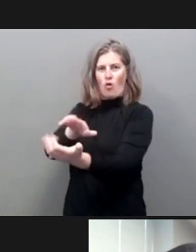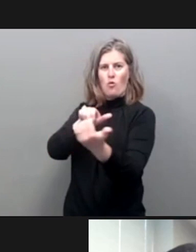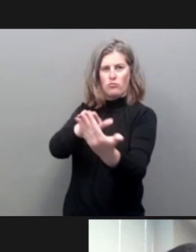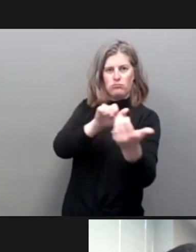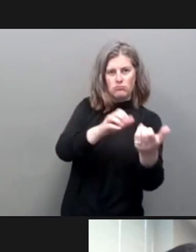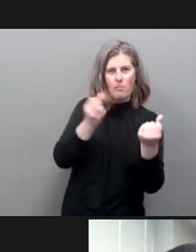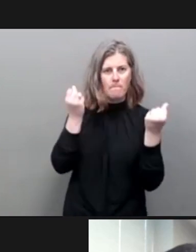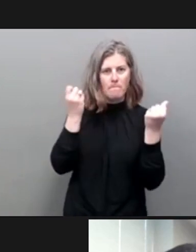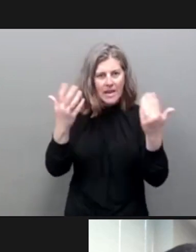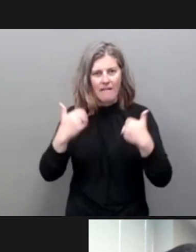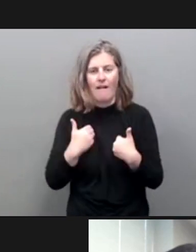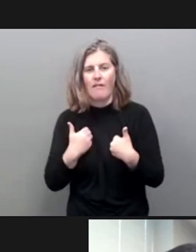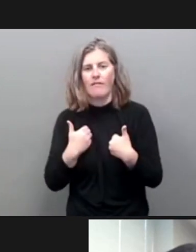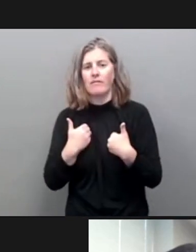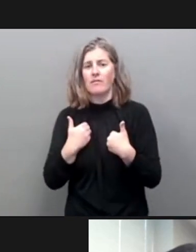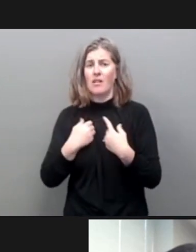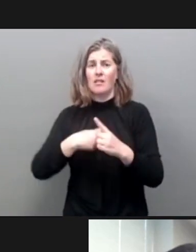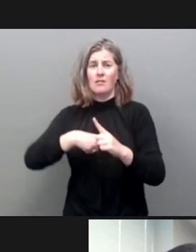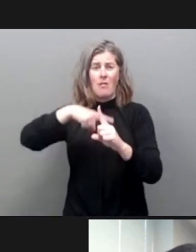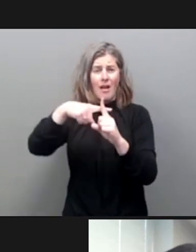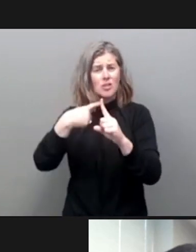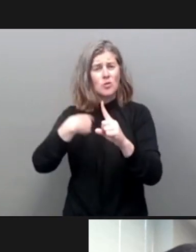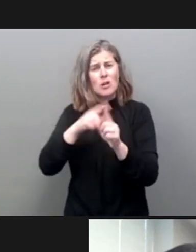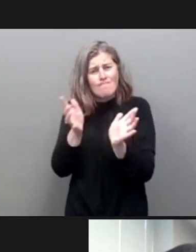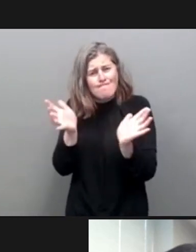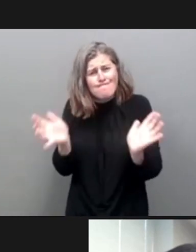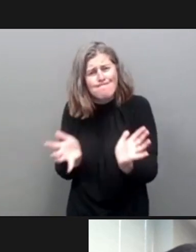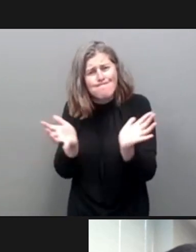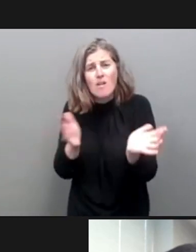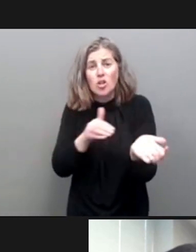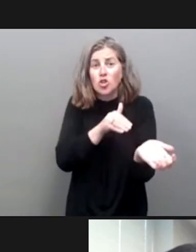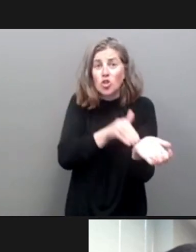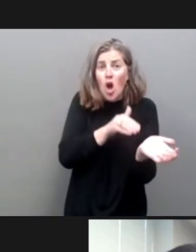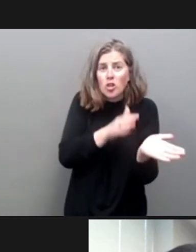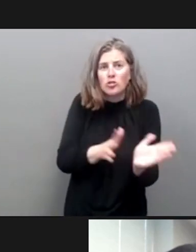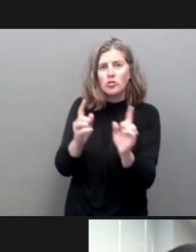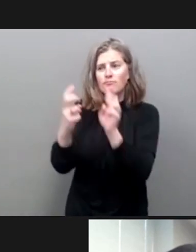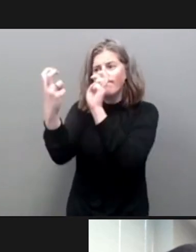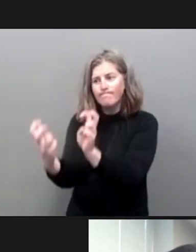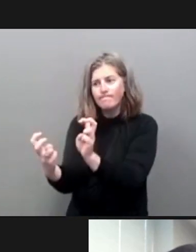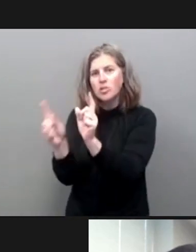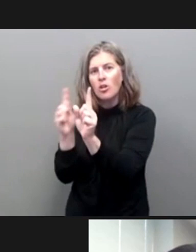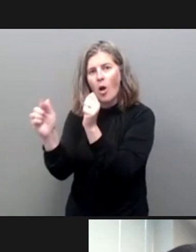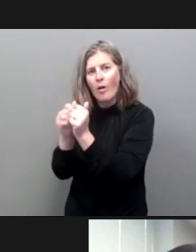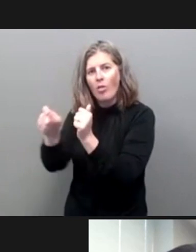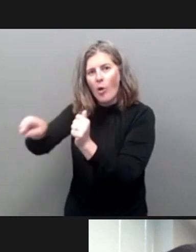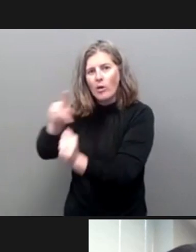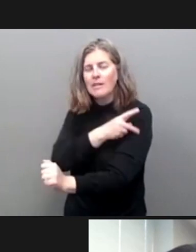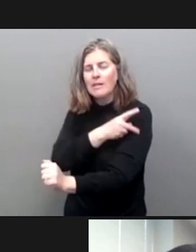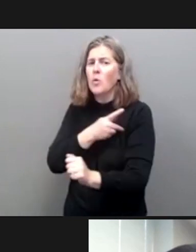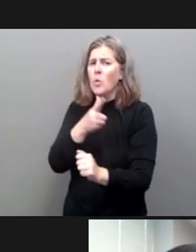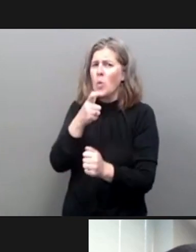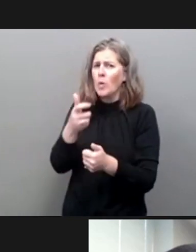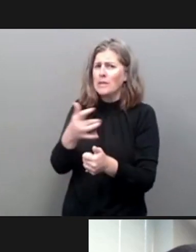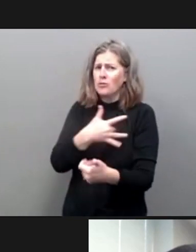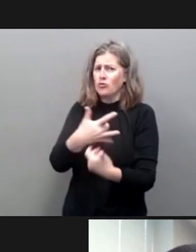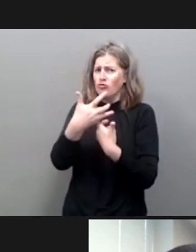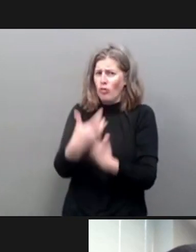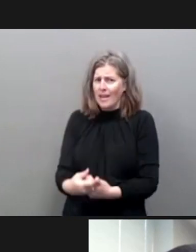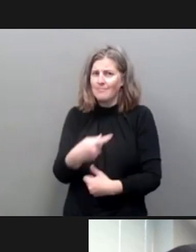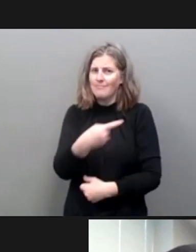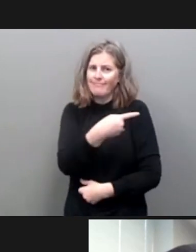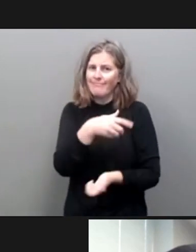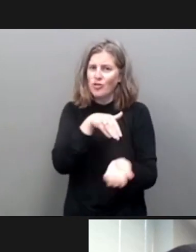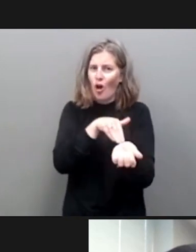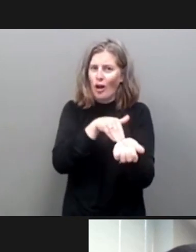really, also, we are really encouraging providers to talk to their patients, because they are the #1 trusted group